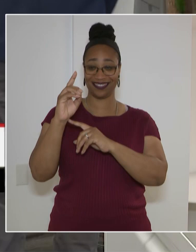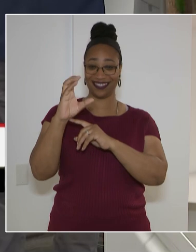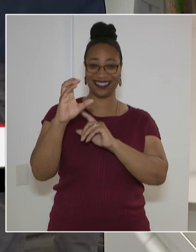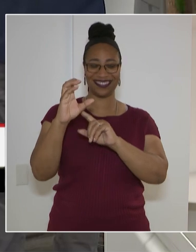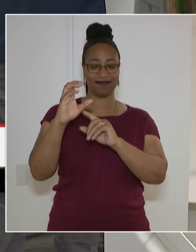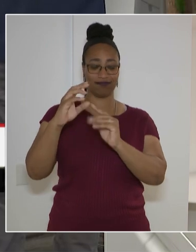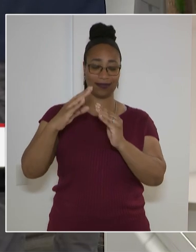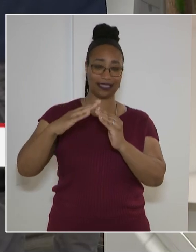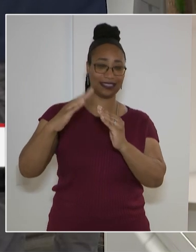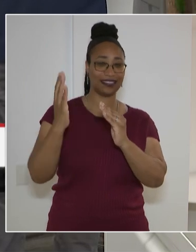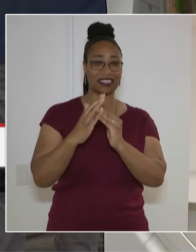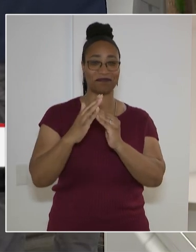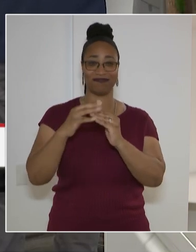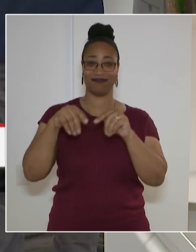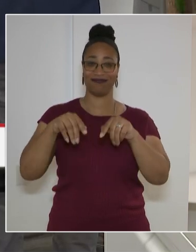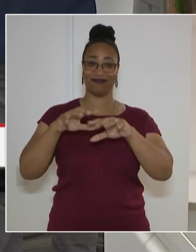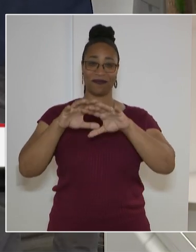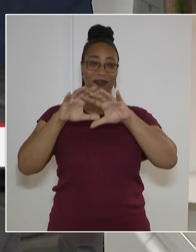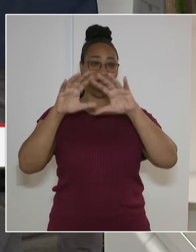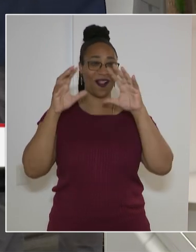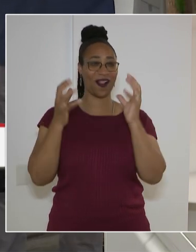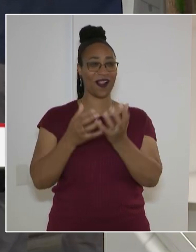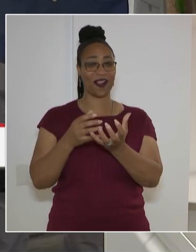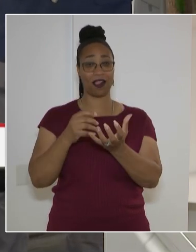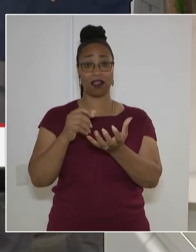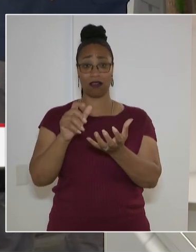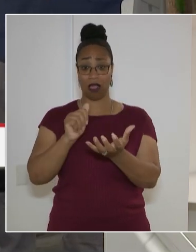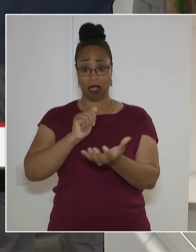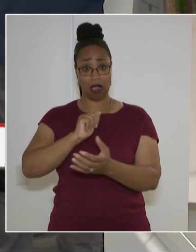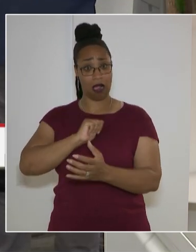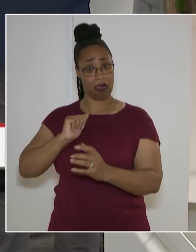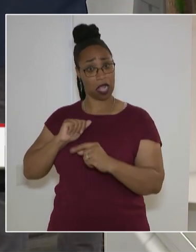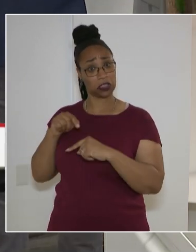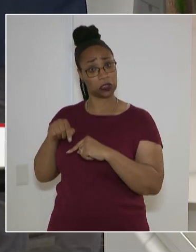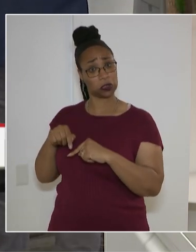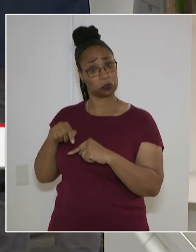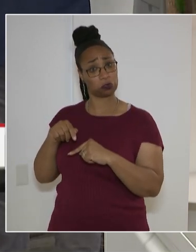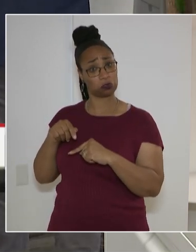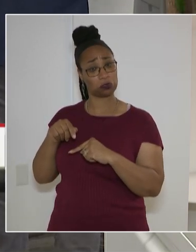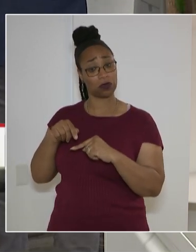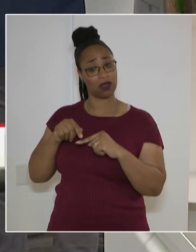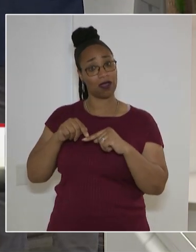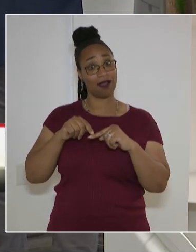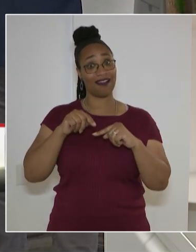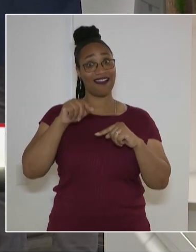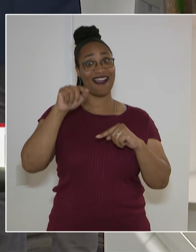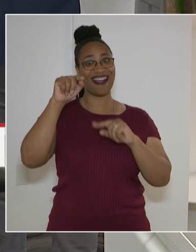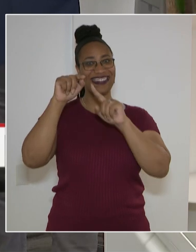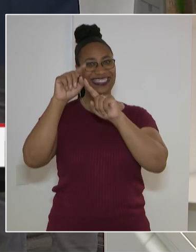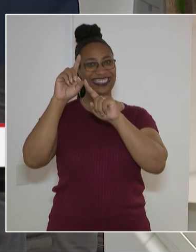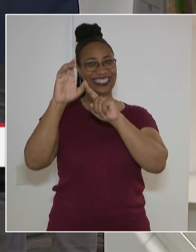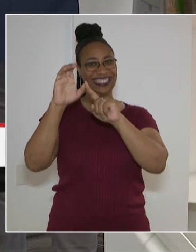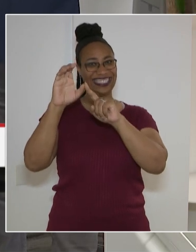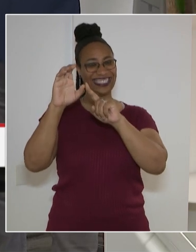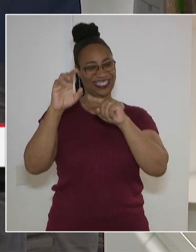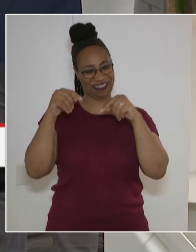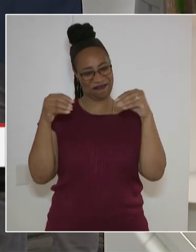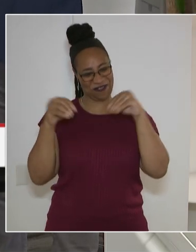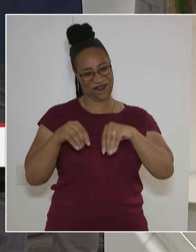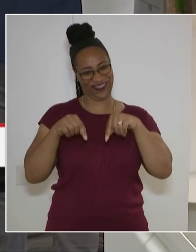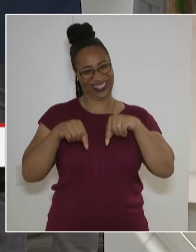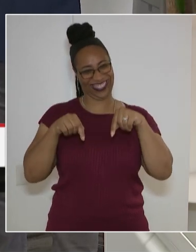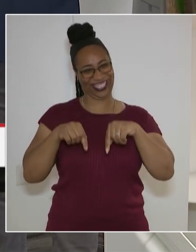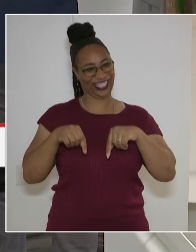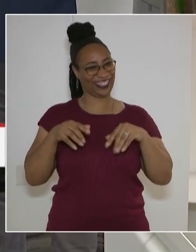too. But we know why you're here. We think there's no place like home and